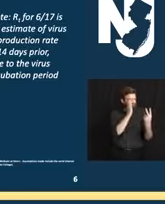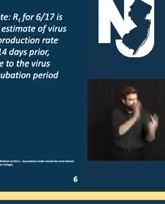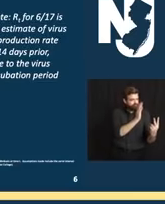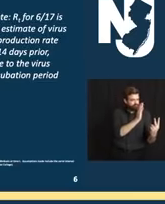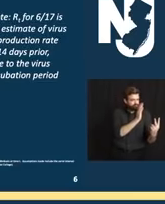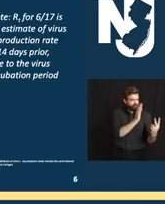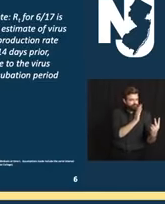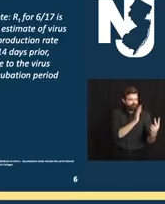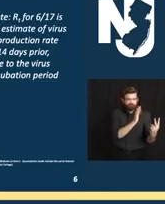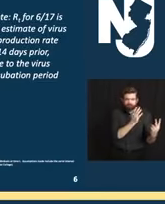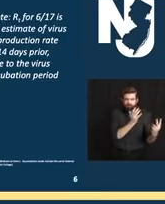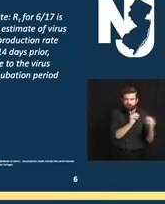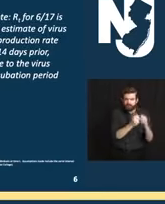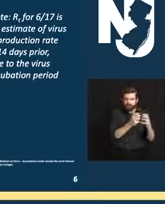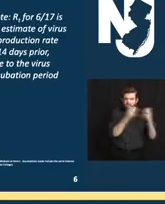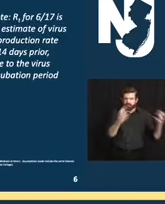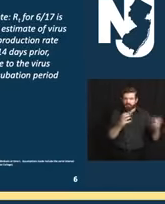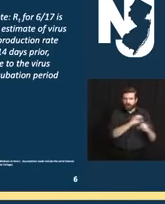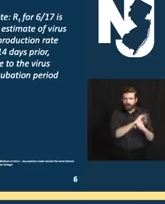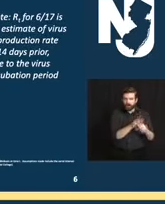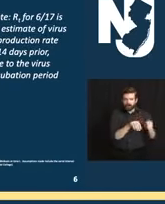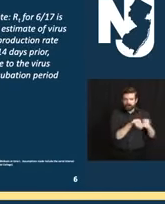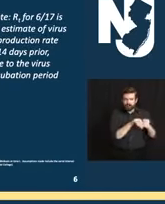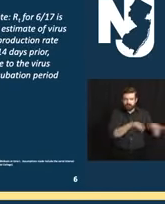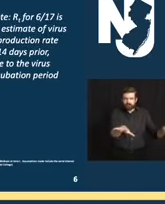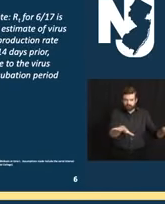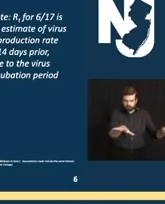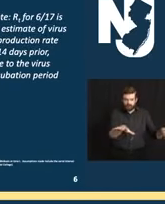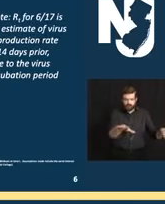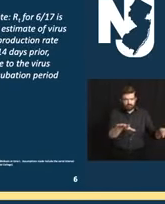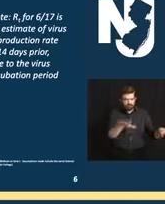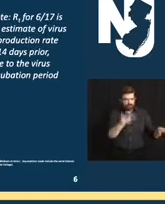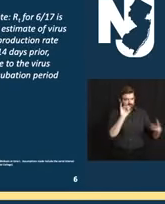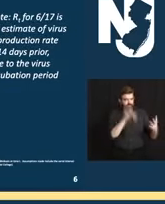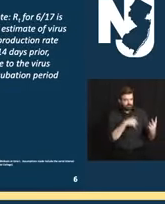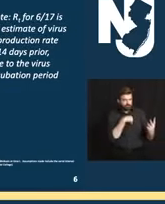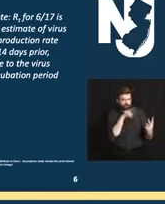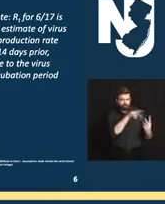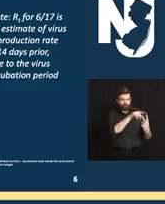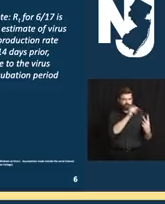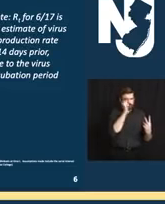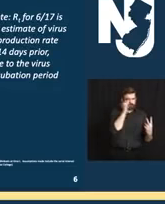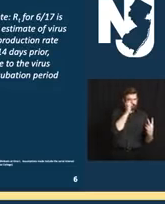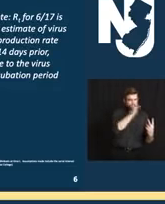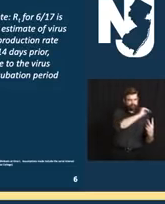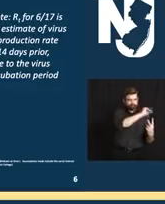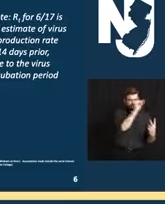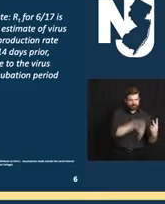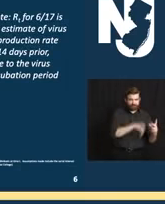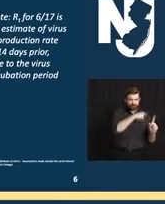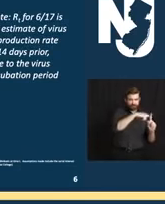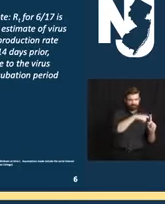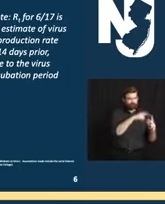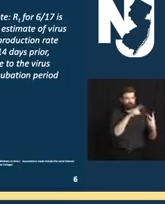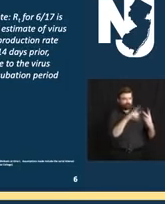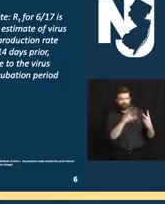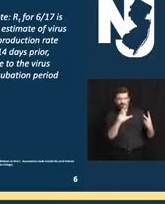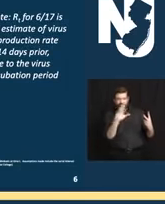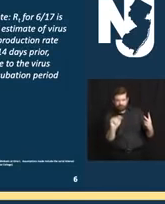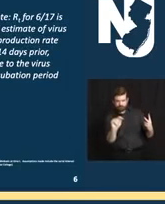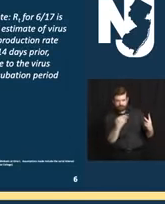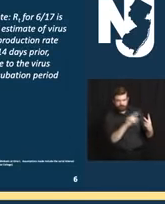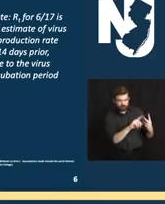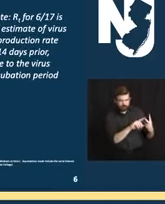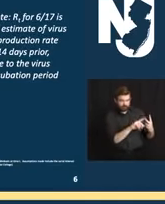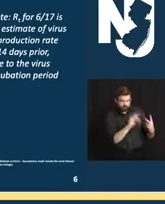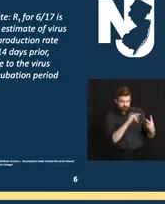and recognizing early on potential trouble. Where both of these numbers sit today tells us that the great work millions of you have done so far to